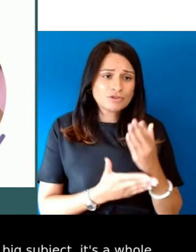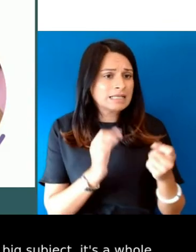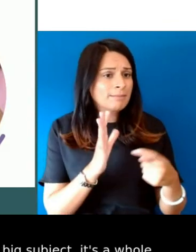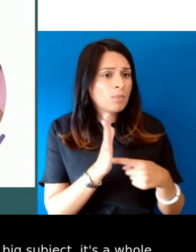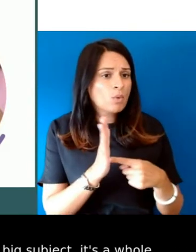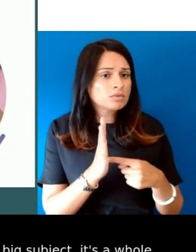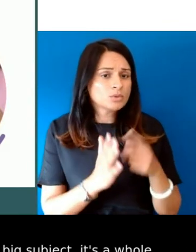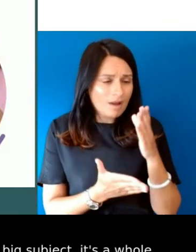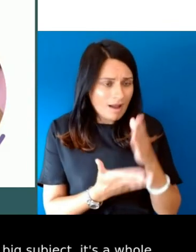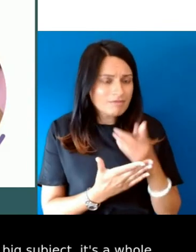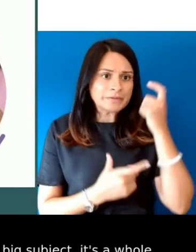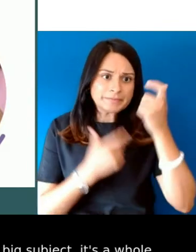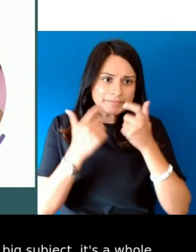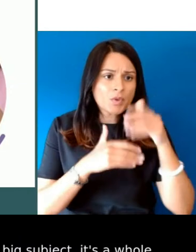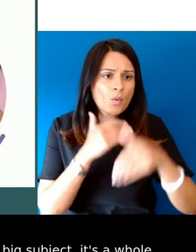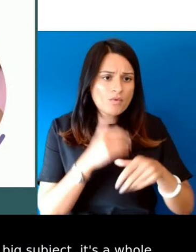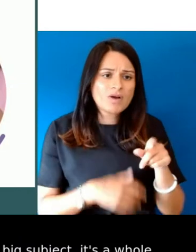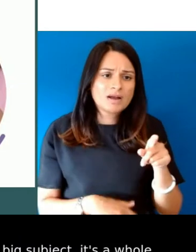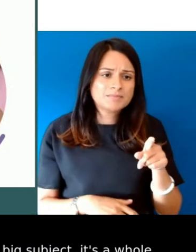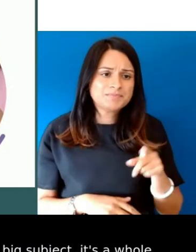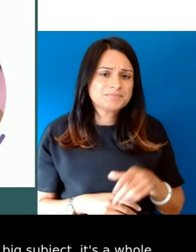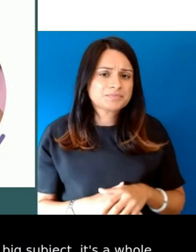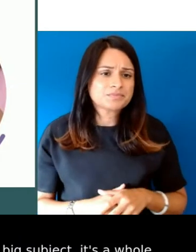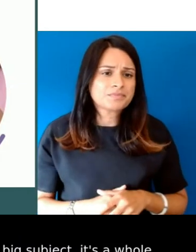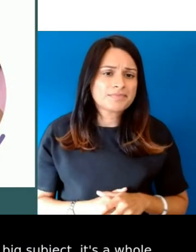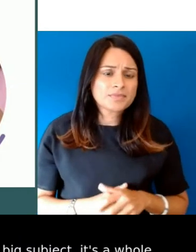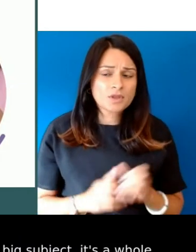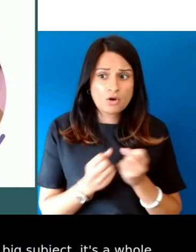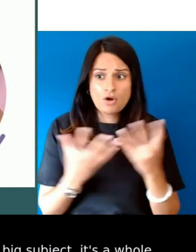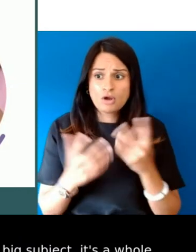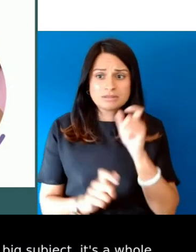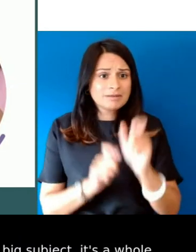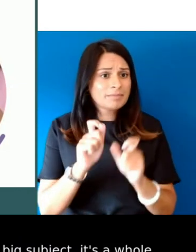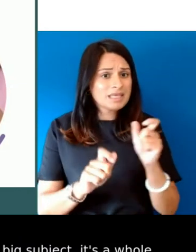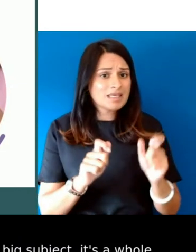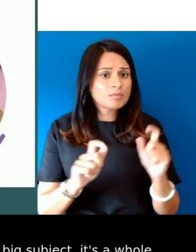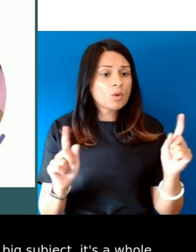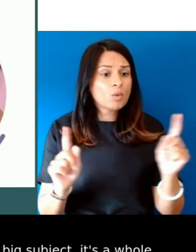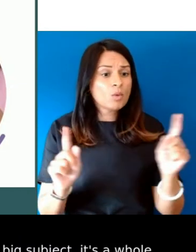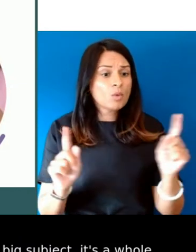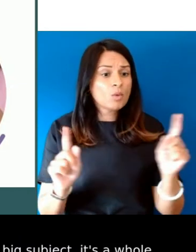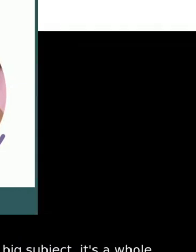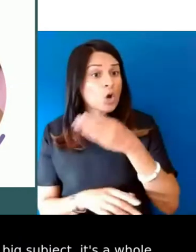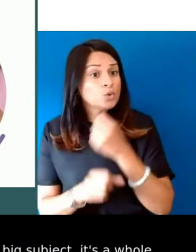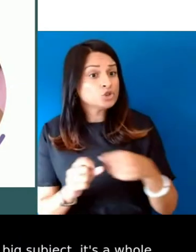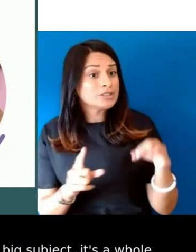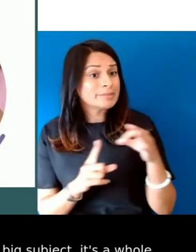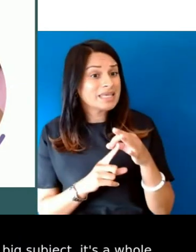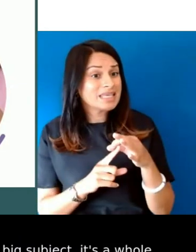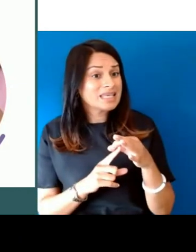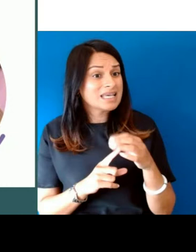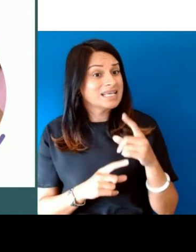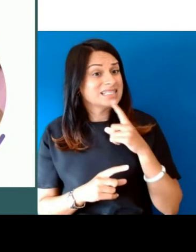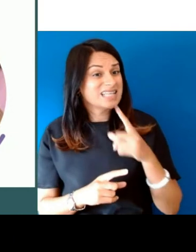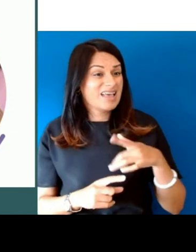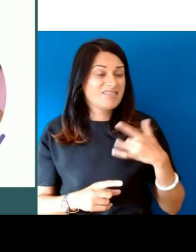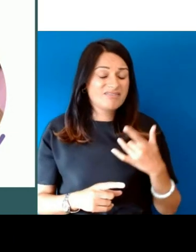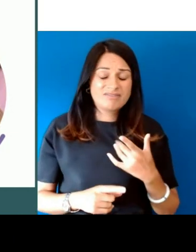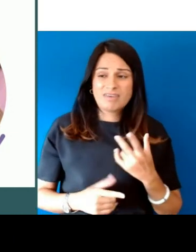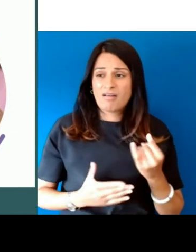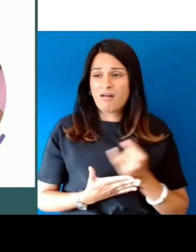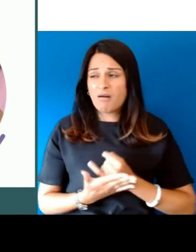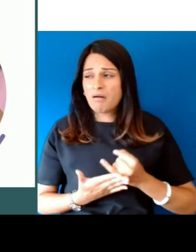about it's you know most people if they're going to go to the gp and get and say that they're feeling rubbish and get a